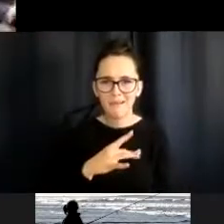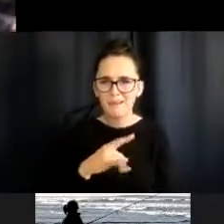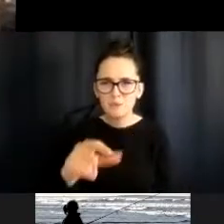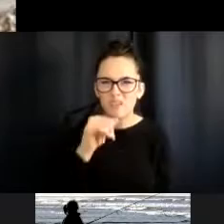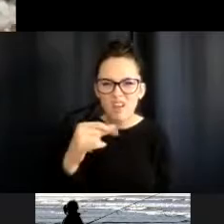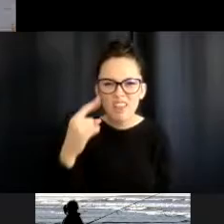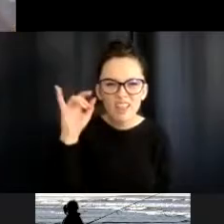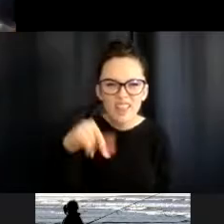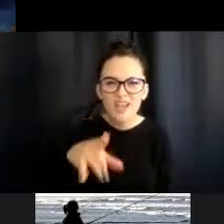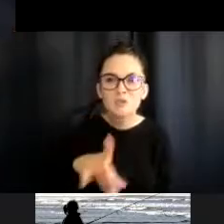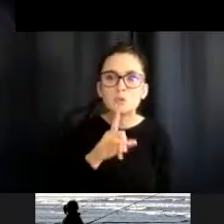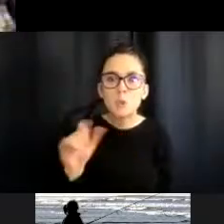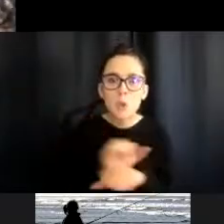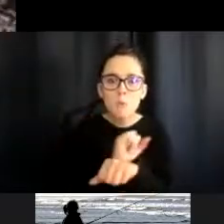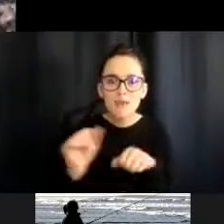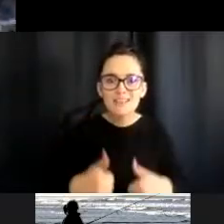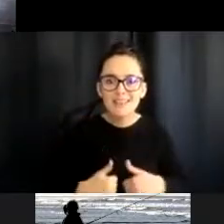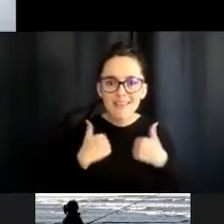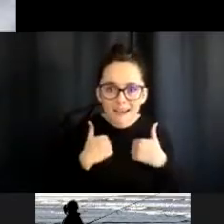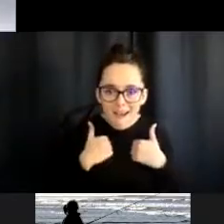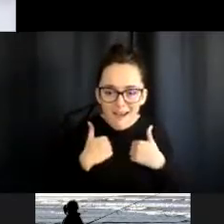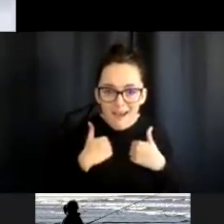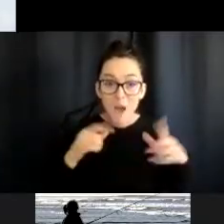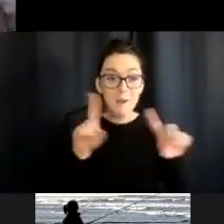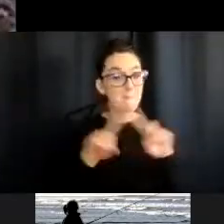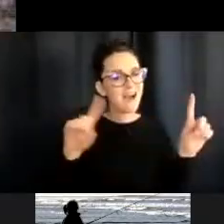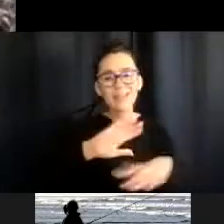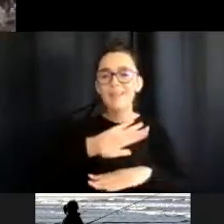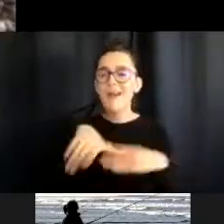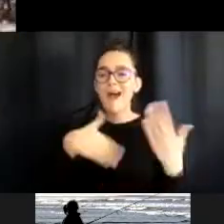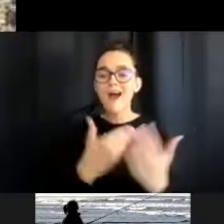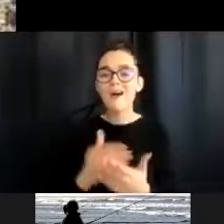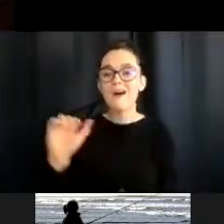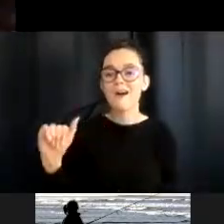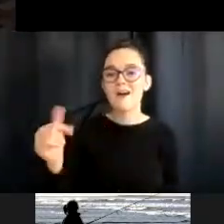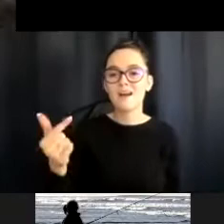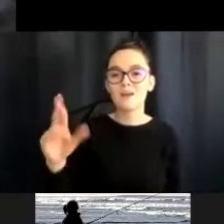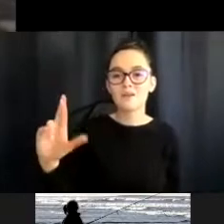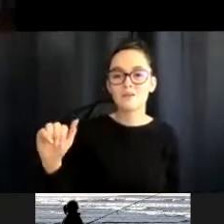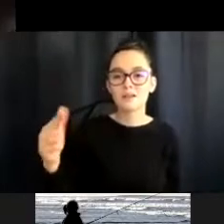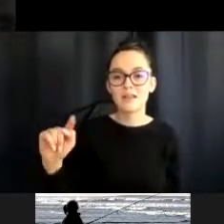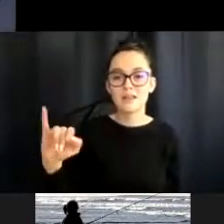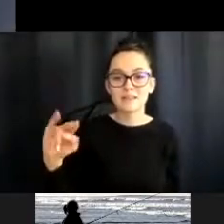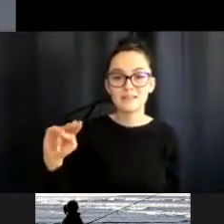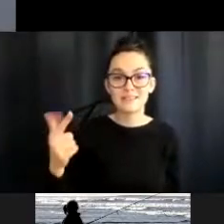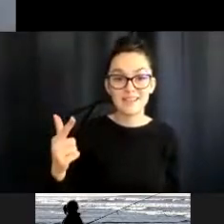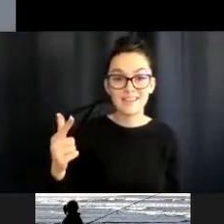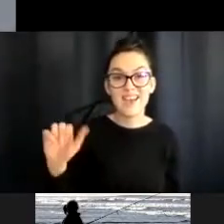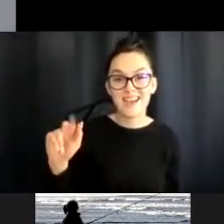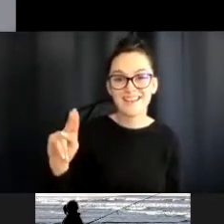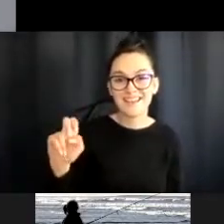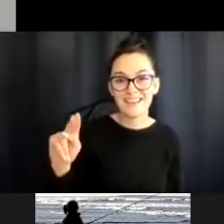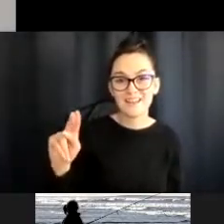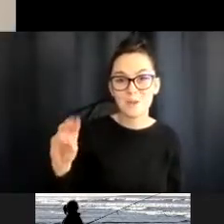a living creature, but these are all aggregating in sea anemones. And then when we get to the low